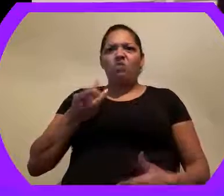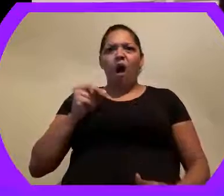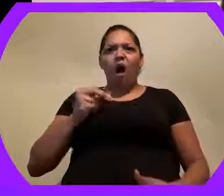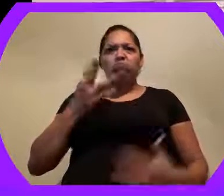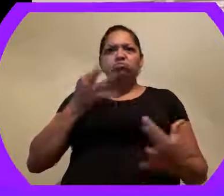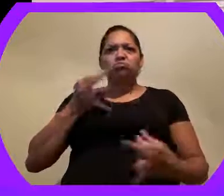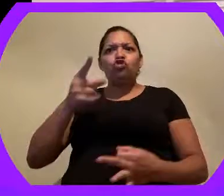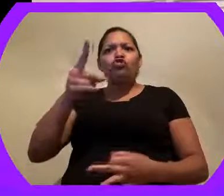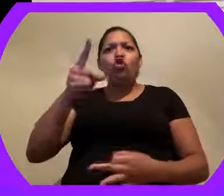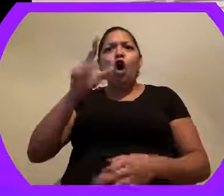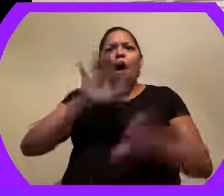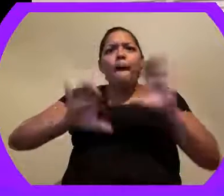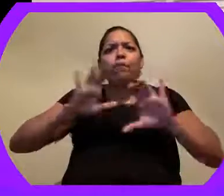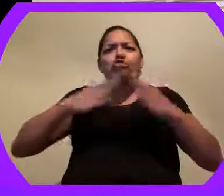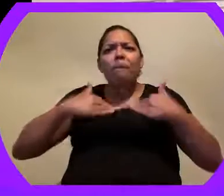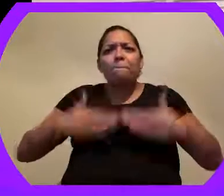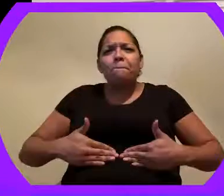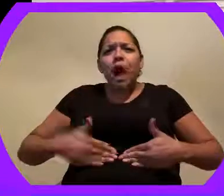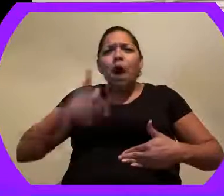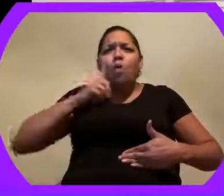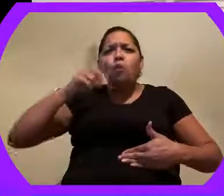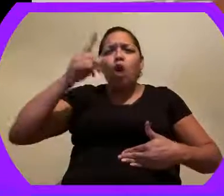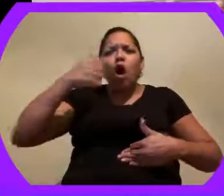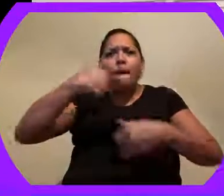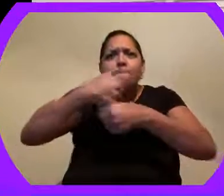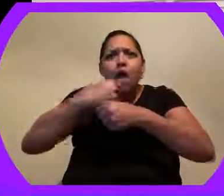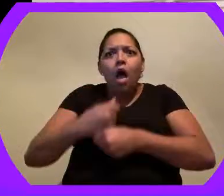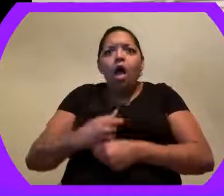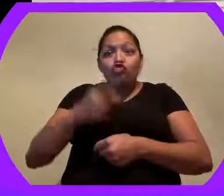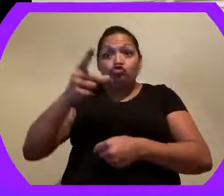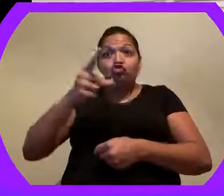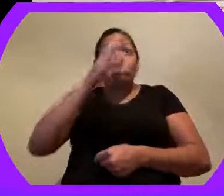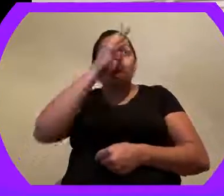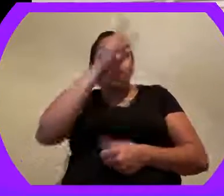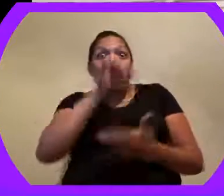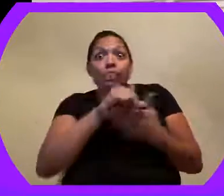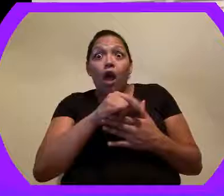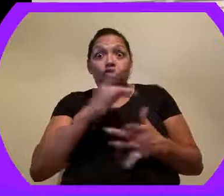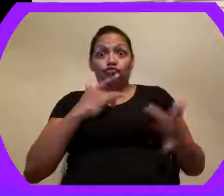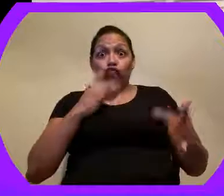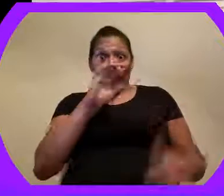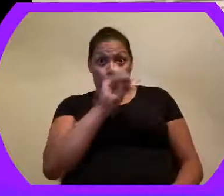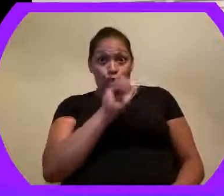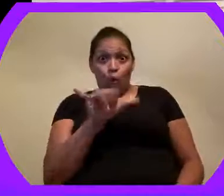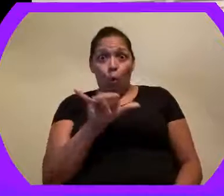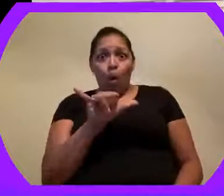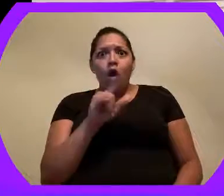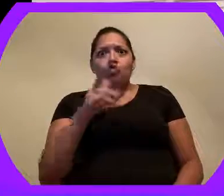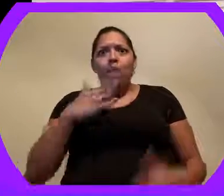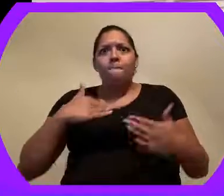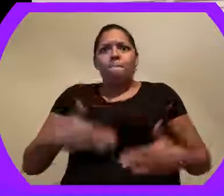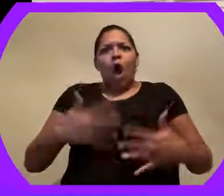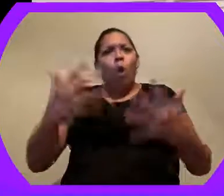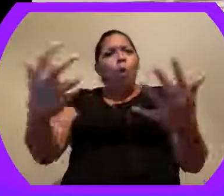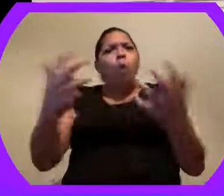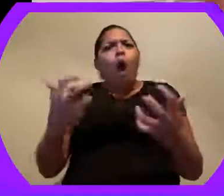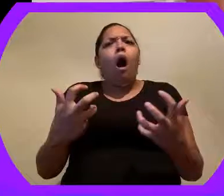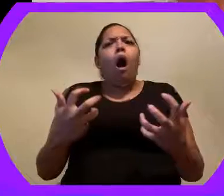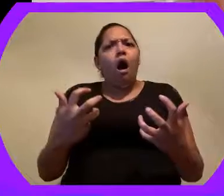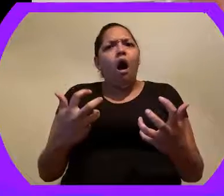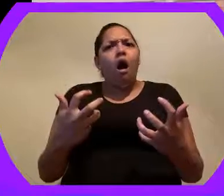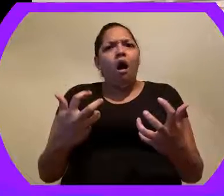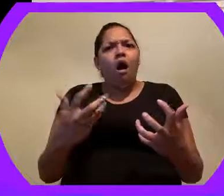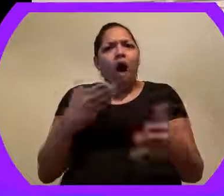body will start to do it on its own. You'll start to create chemicals. Your brain will start to create chemicals. The more you practice joy and create joy in your life, the